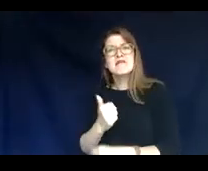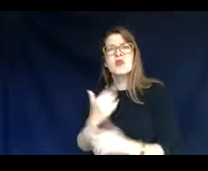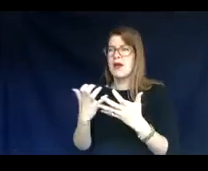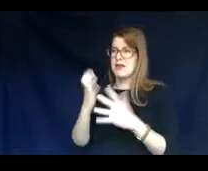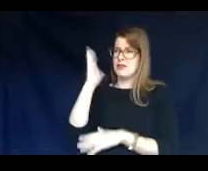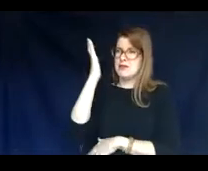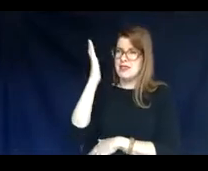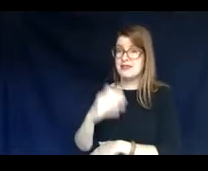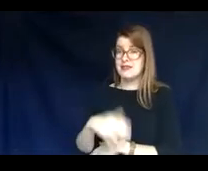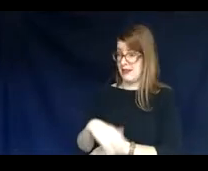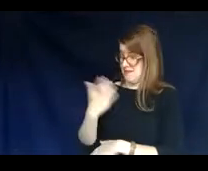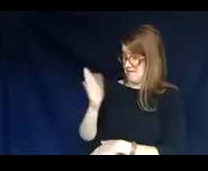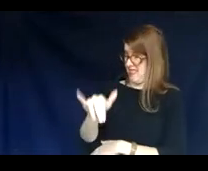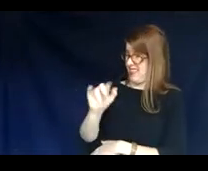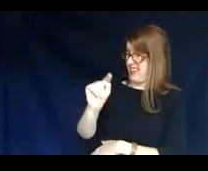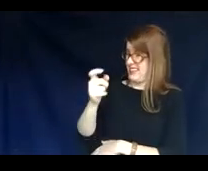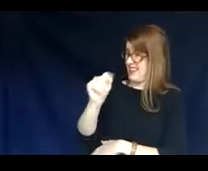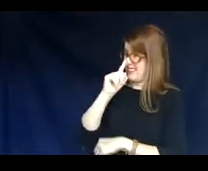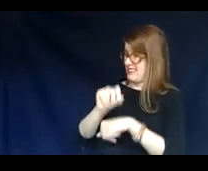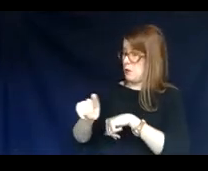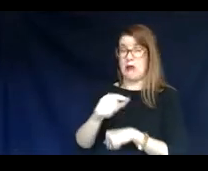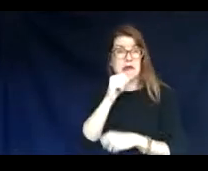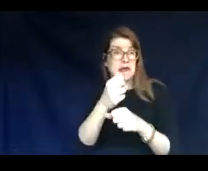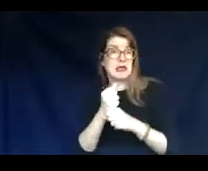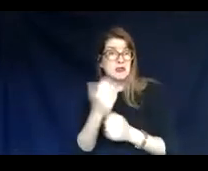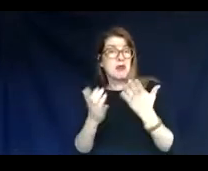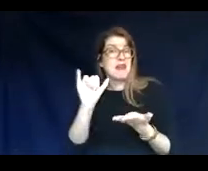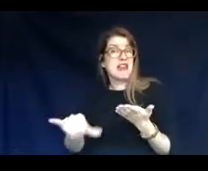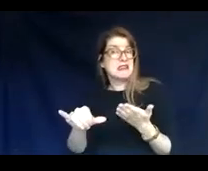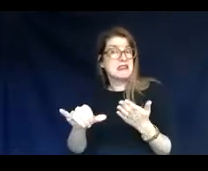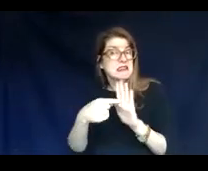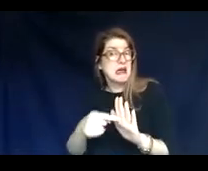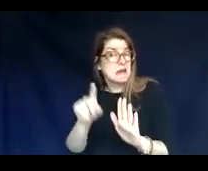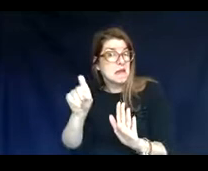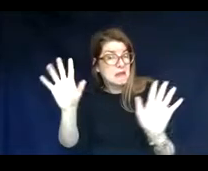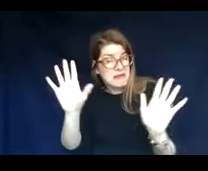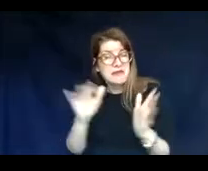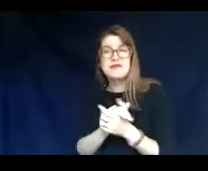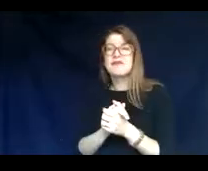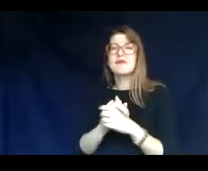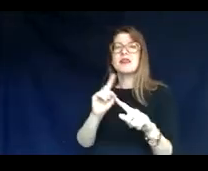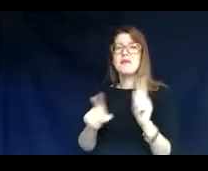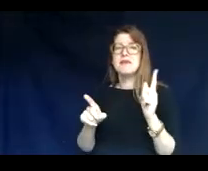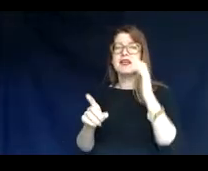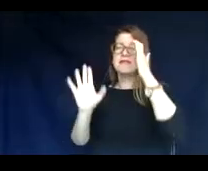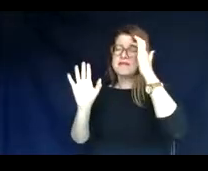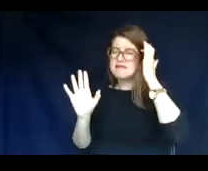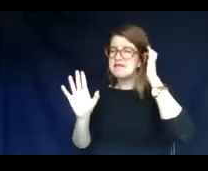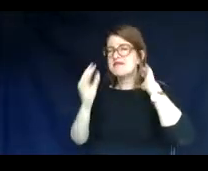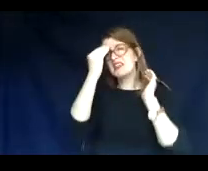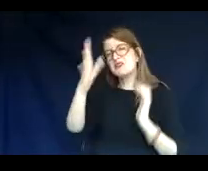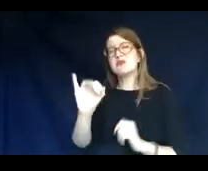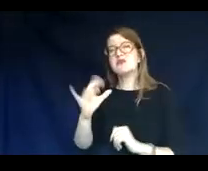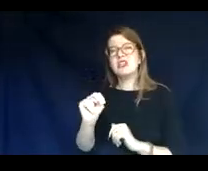hey, that text message is a sign. And I said, well, I didn't get that text message, so maybe that's a sign. But in the end, what I looked at, I said to John, I